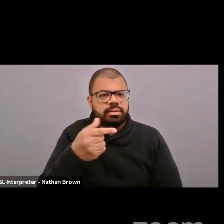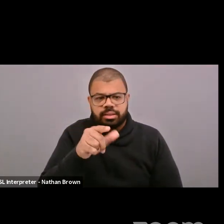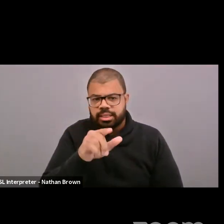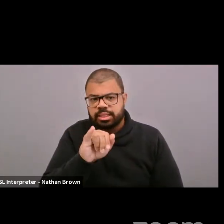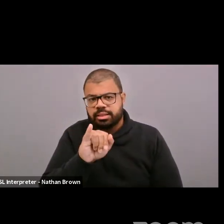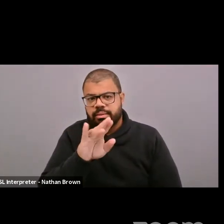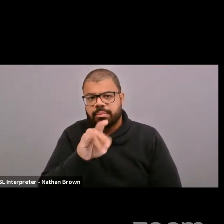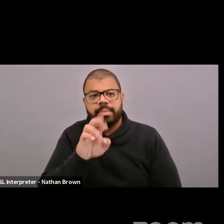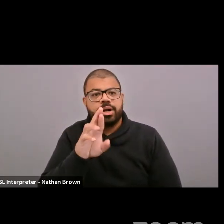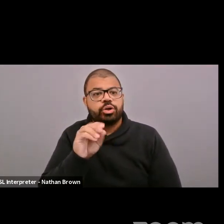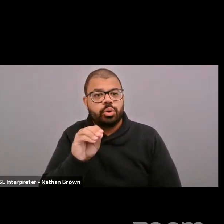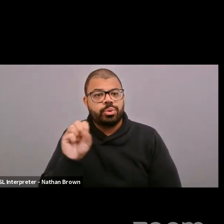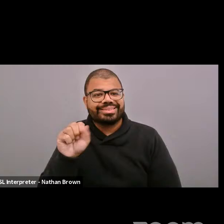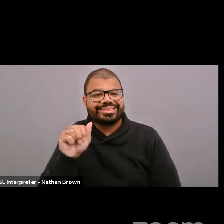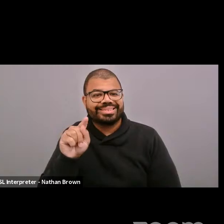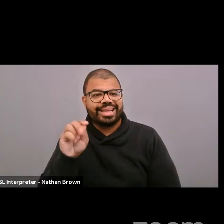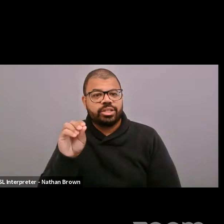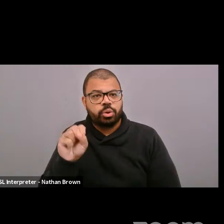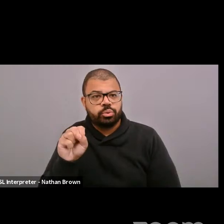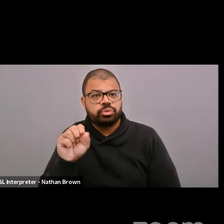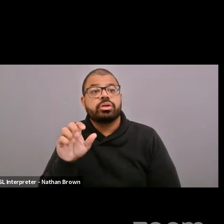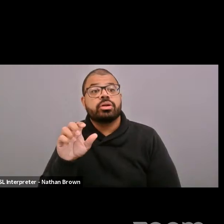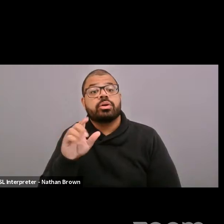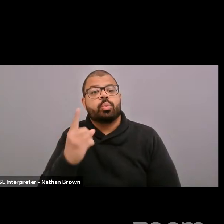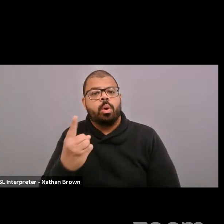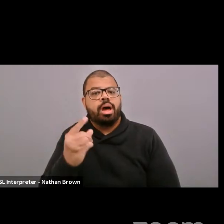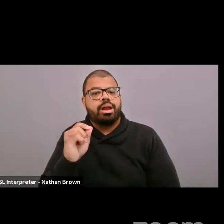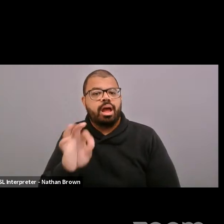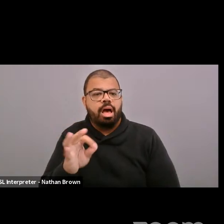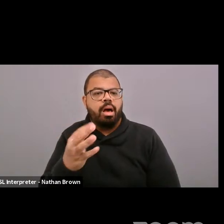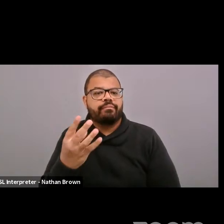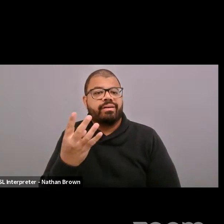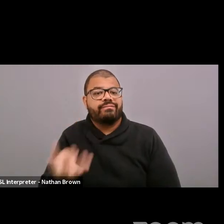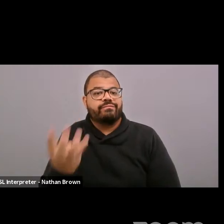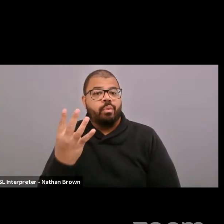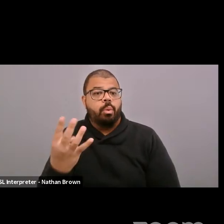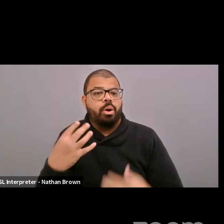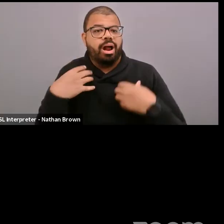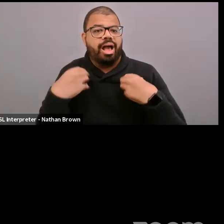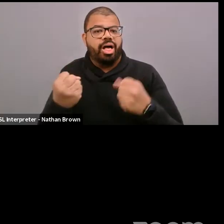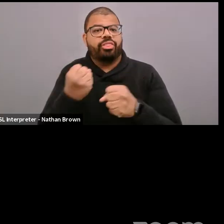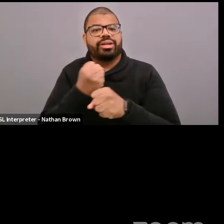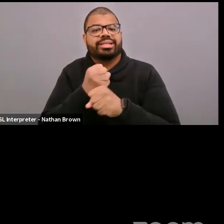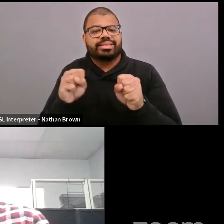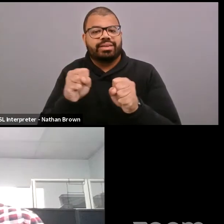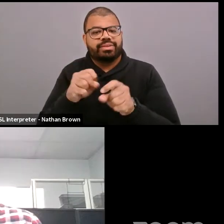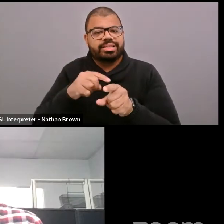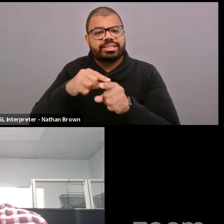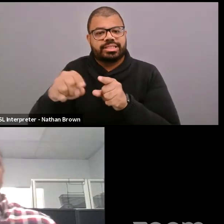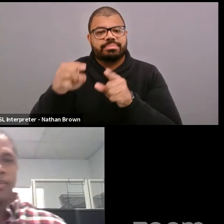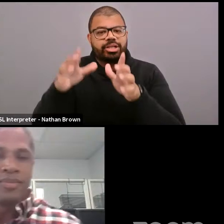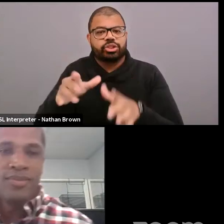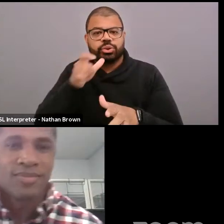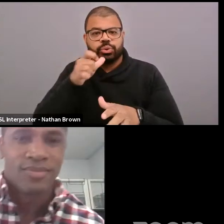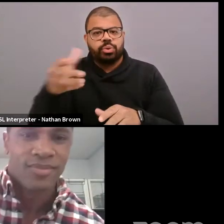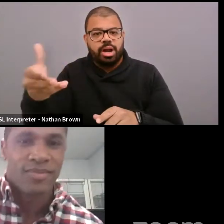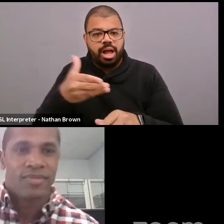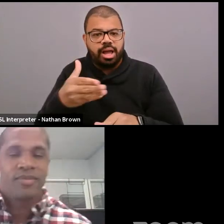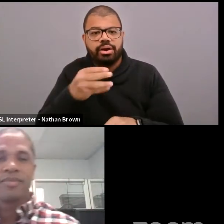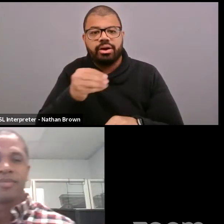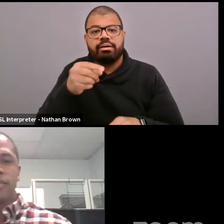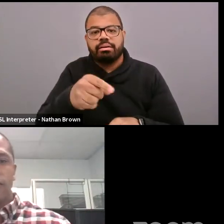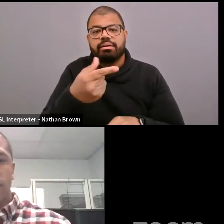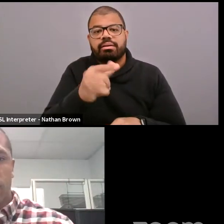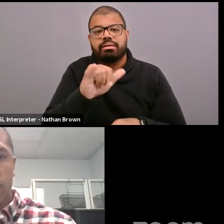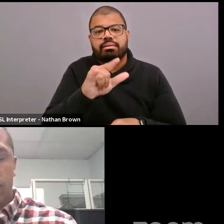Silva. He is one of the 4 health and safety specialists that were hired by the district, and Gilberto is assigned